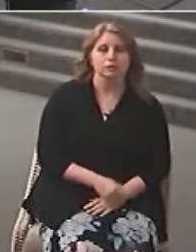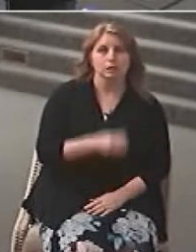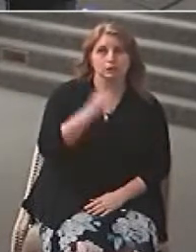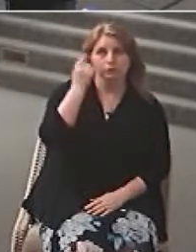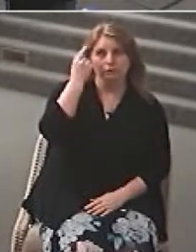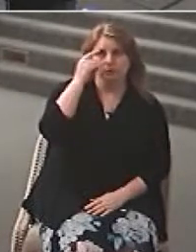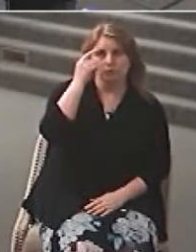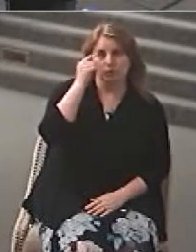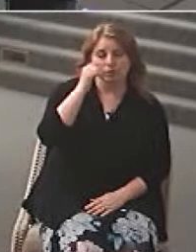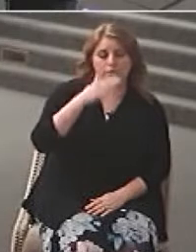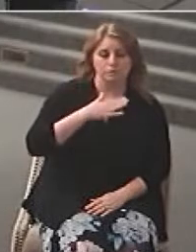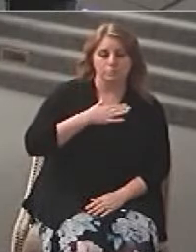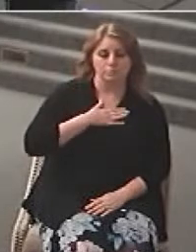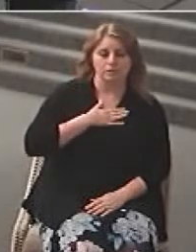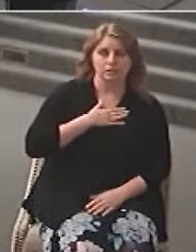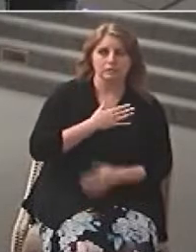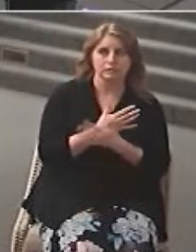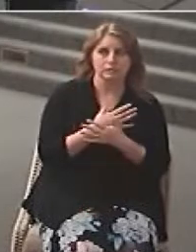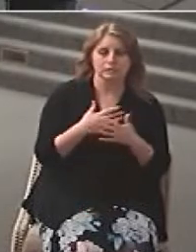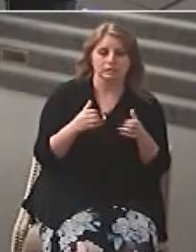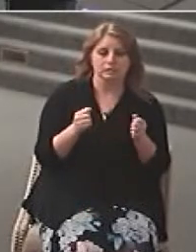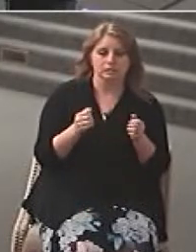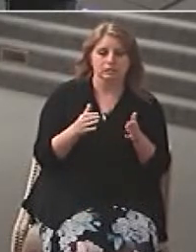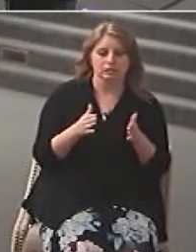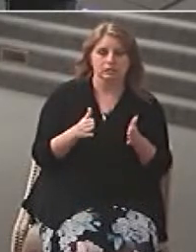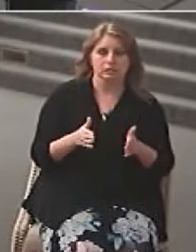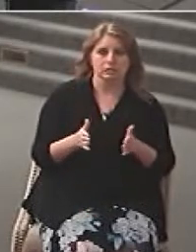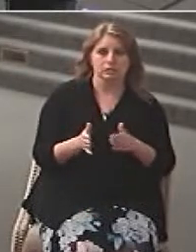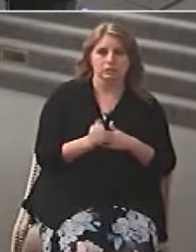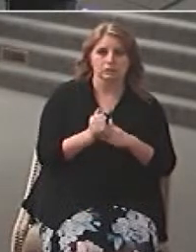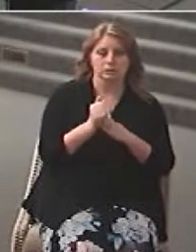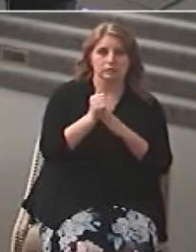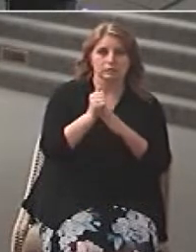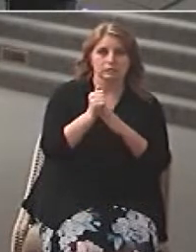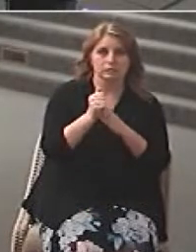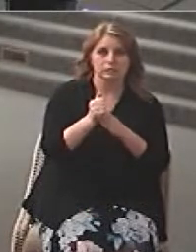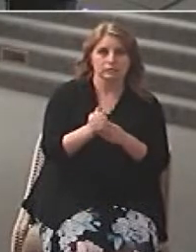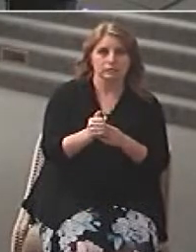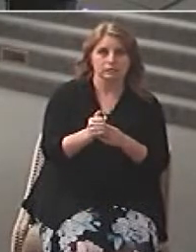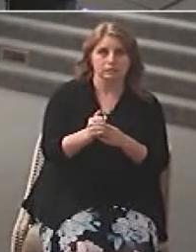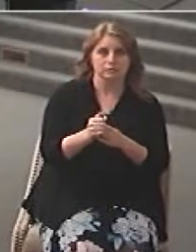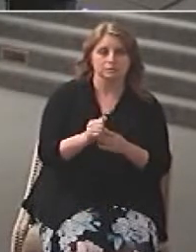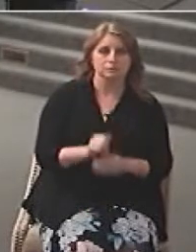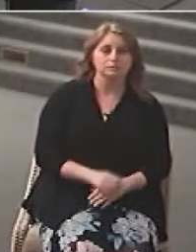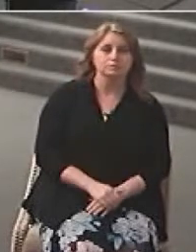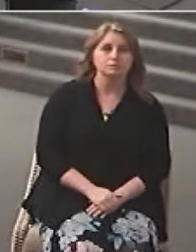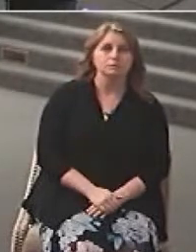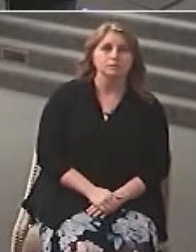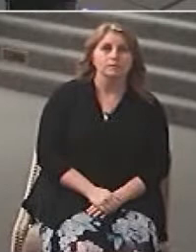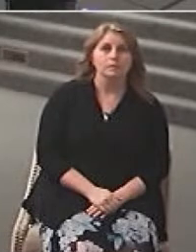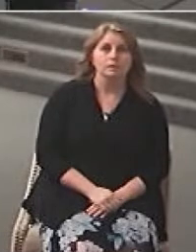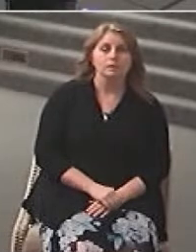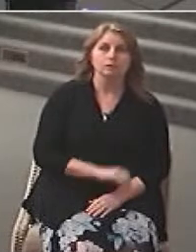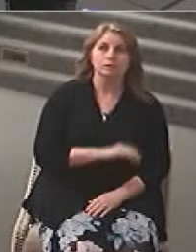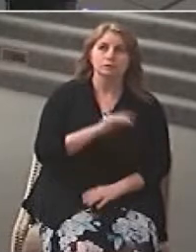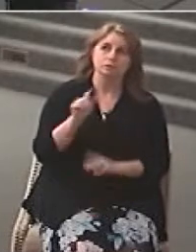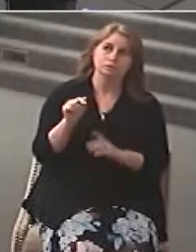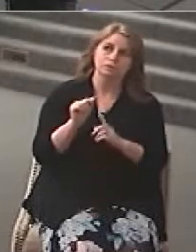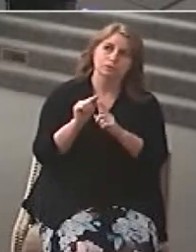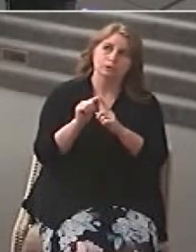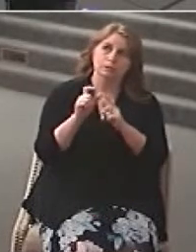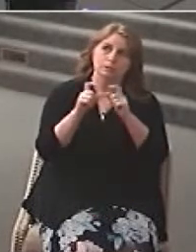For my Savior is leading the way to